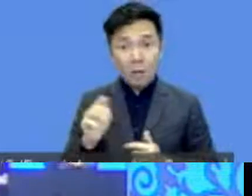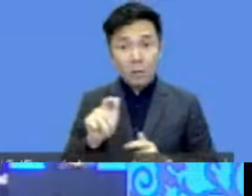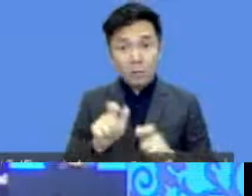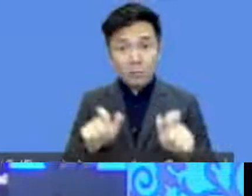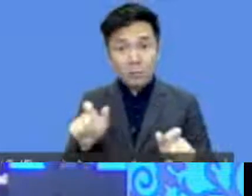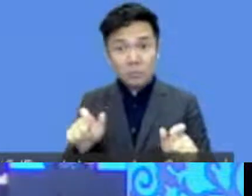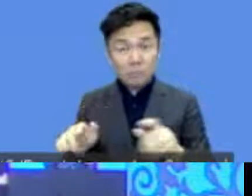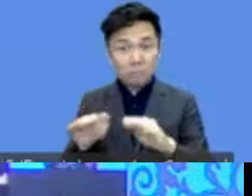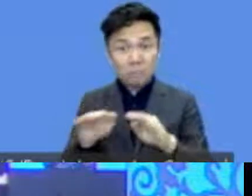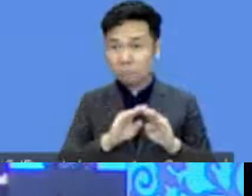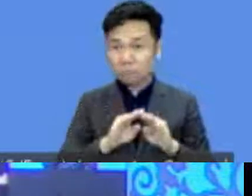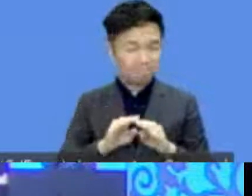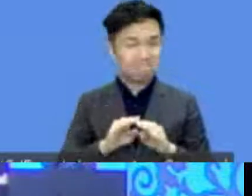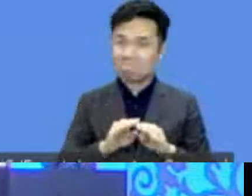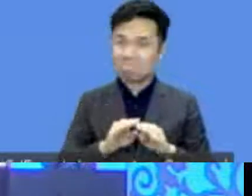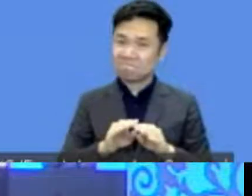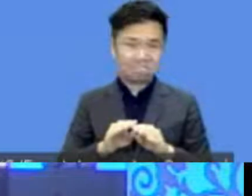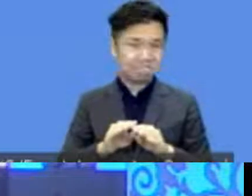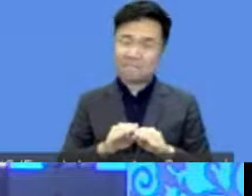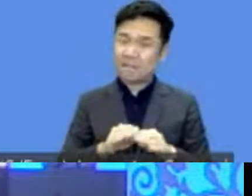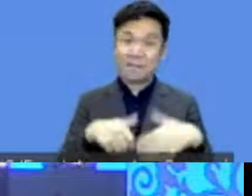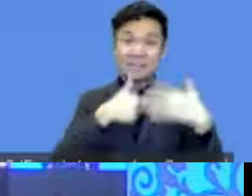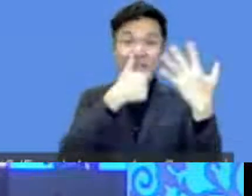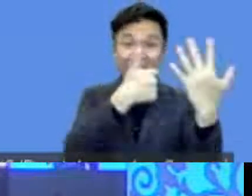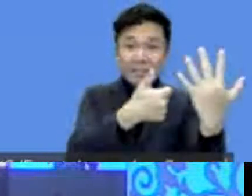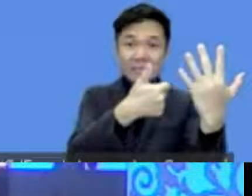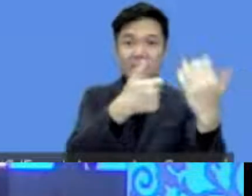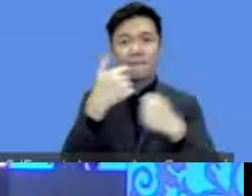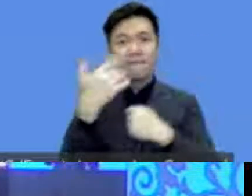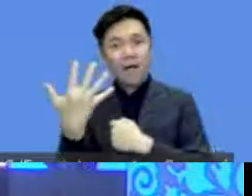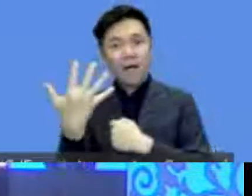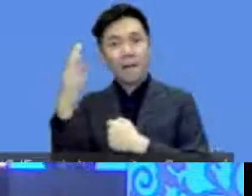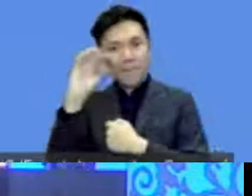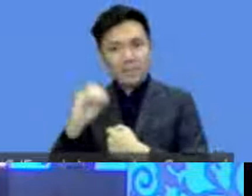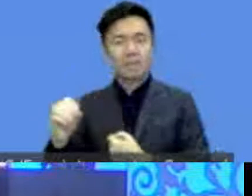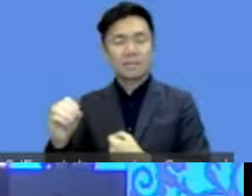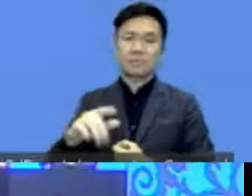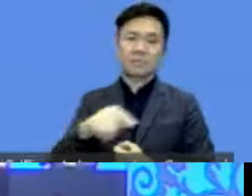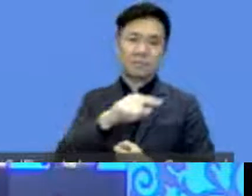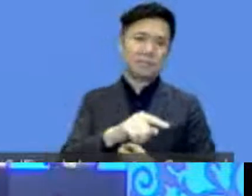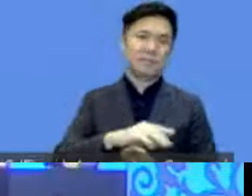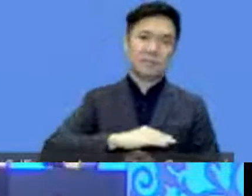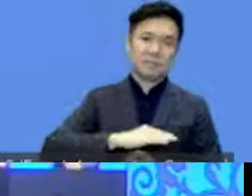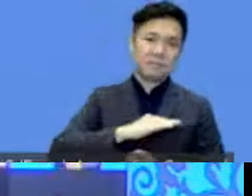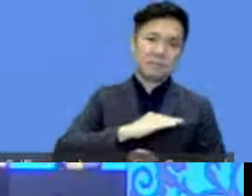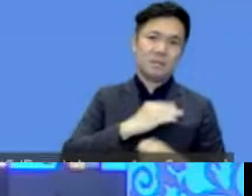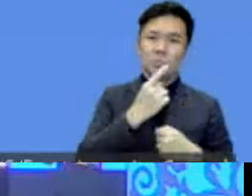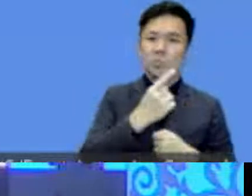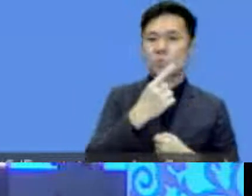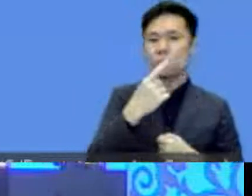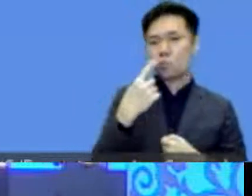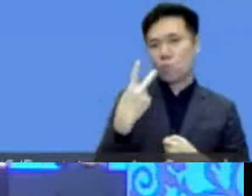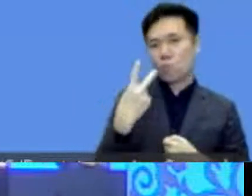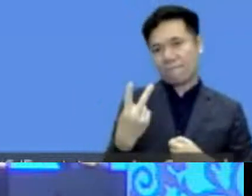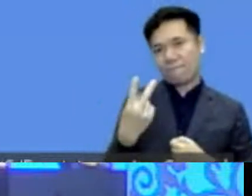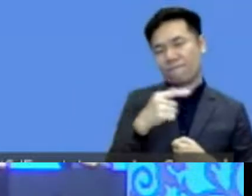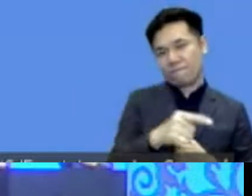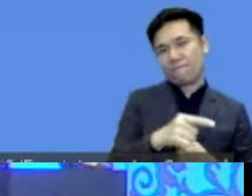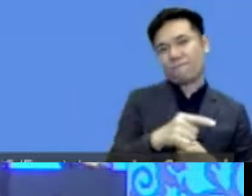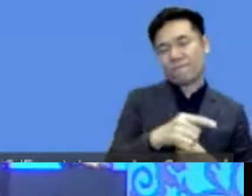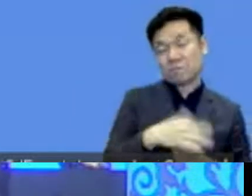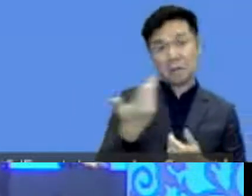only 65% of our Year 12 students in Fiji's local schools passing